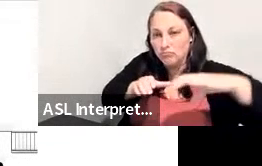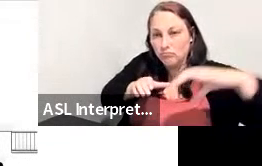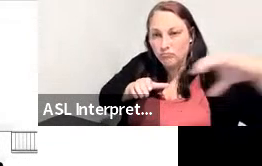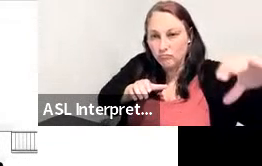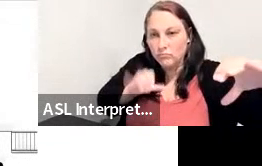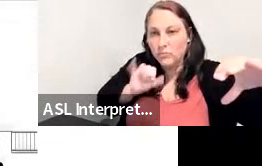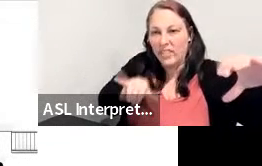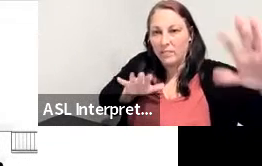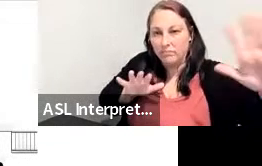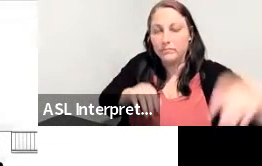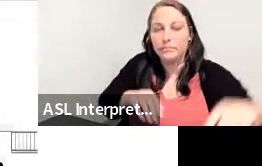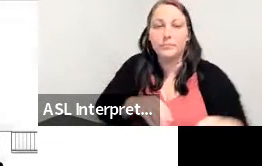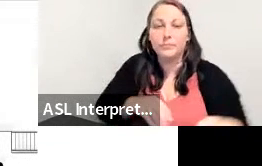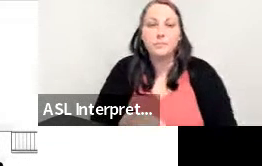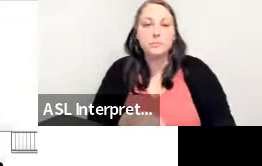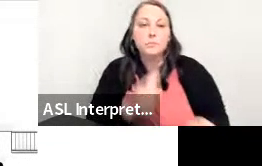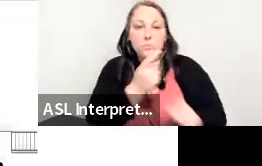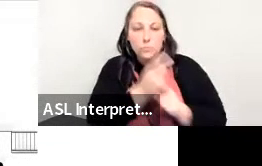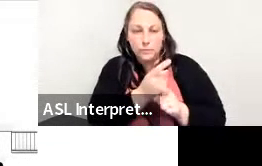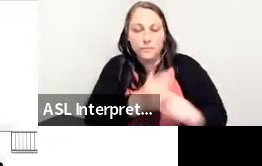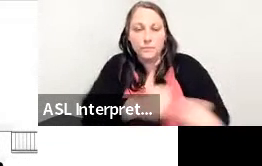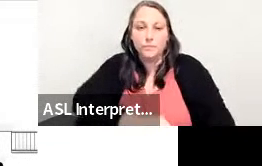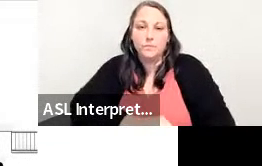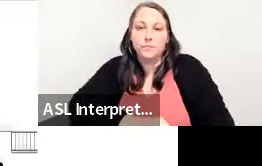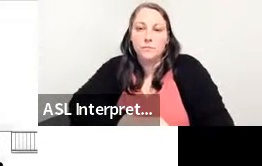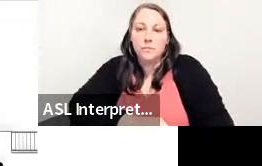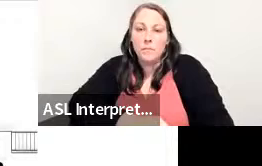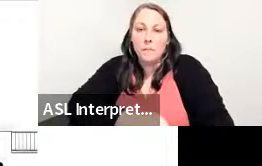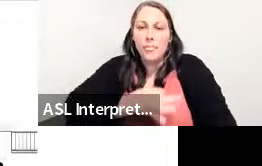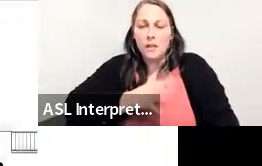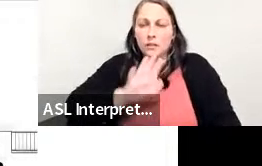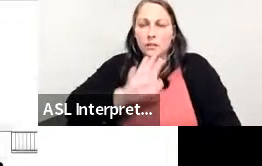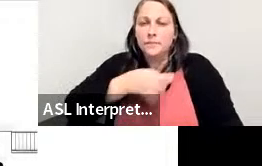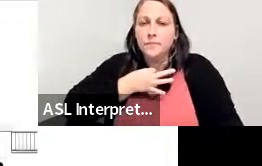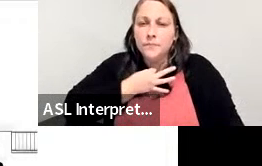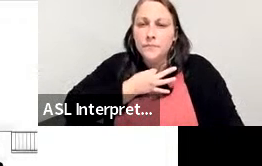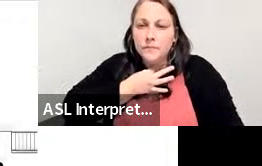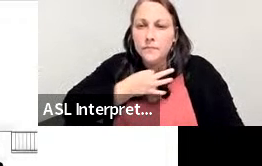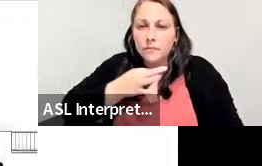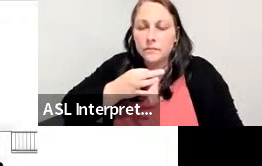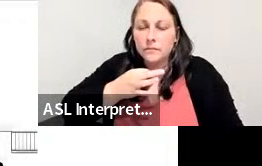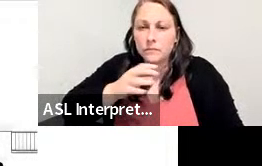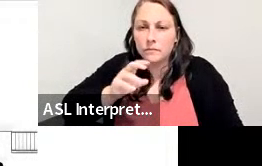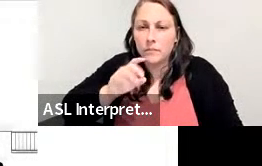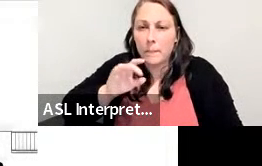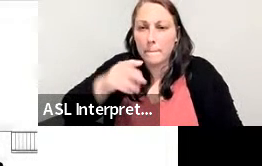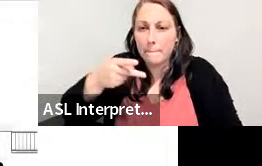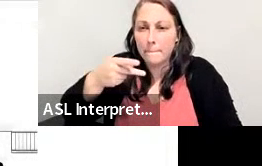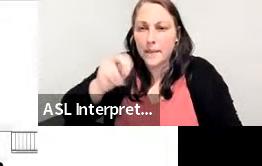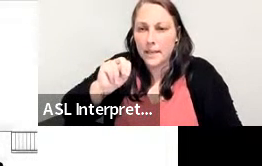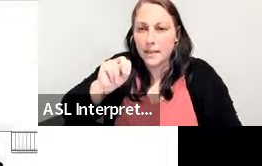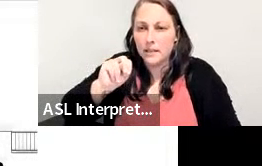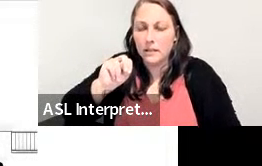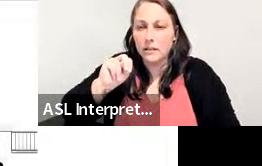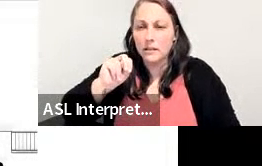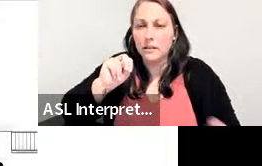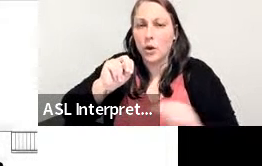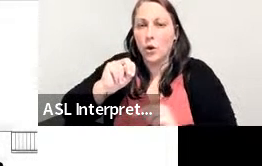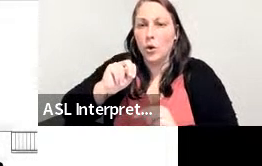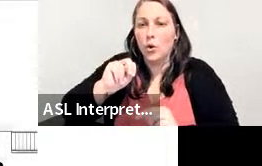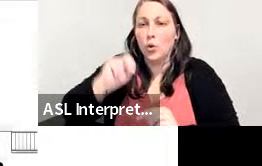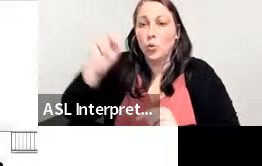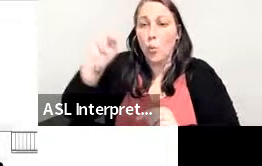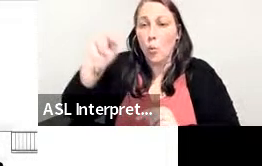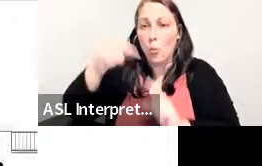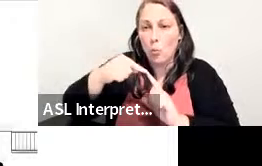What I'm curious to know is, does anyone know what will be on the north side of Penn? Because that would affect the retail that's in the upper